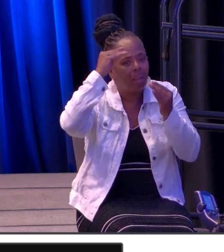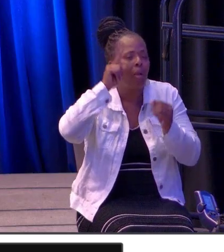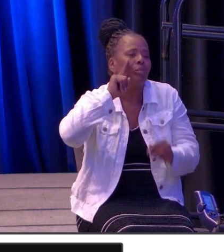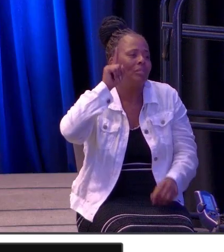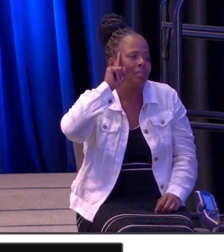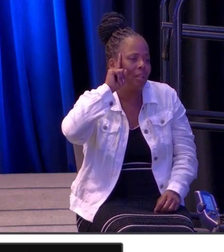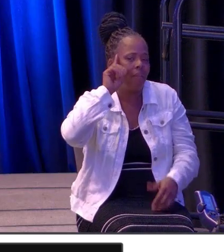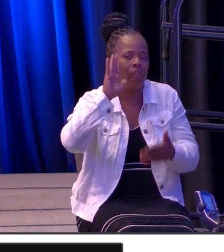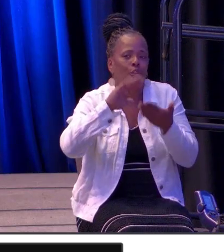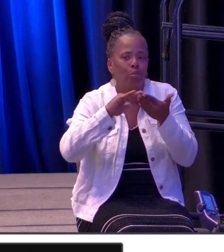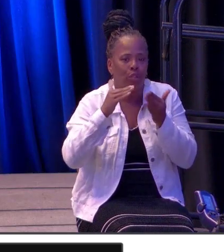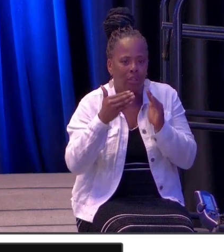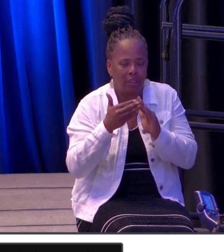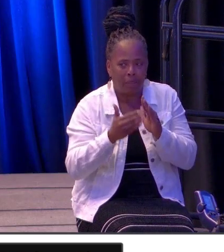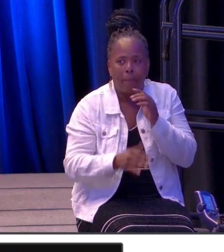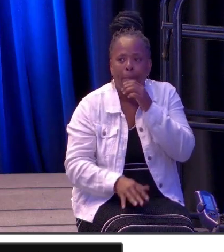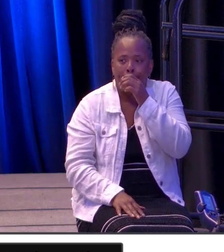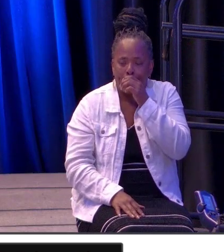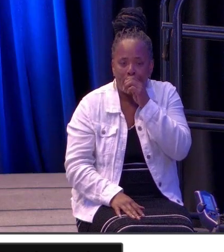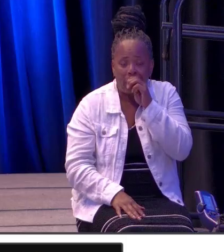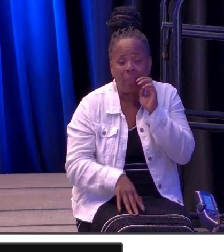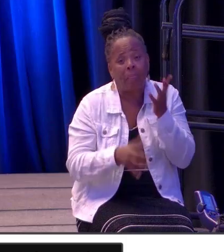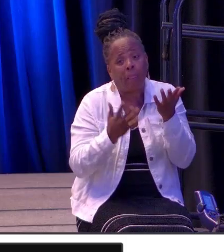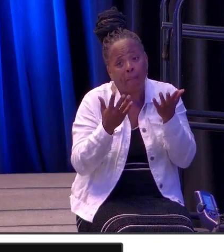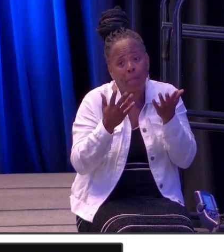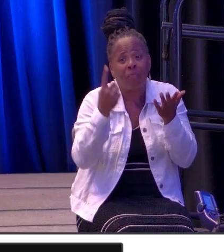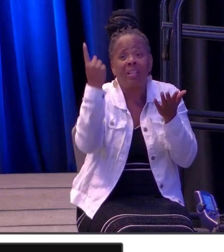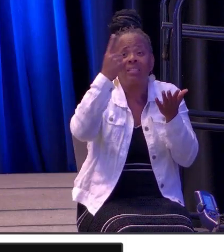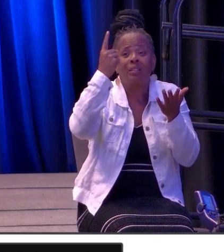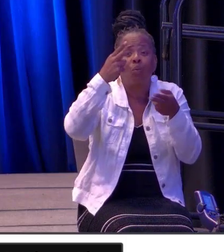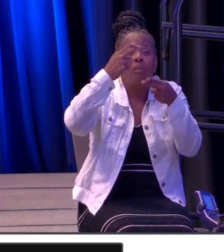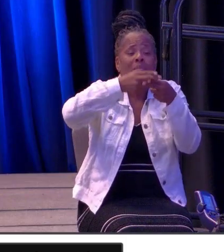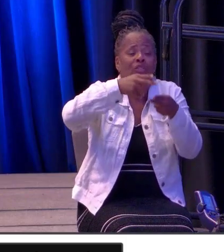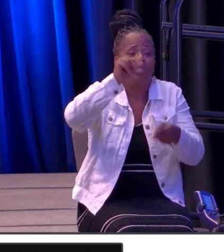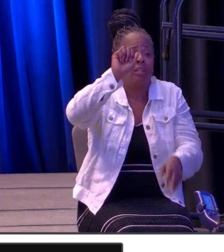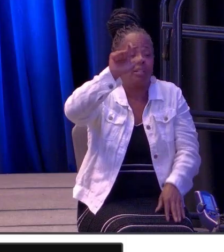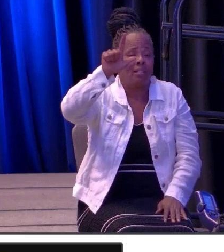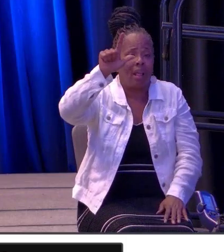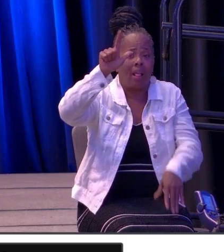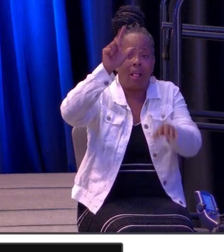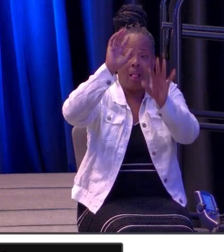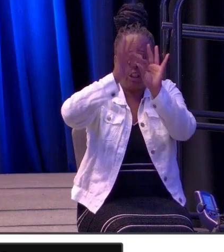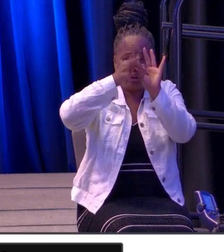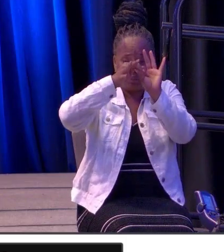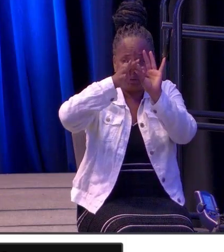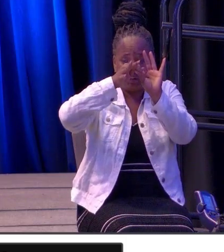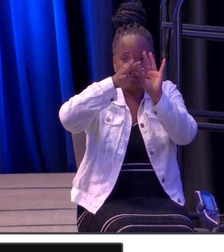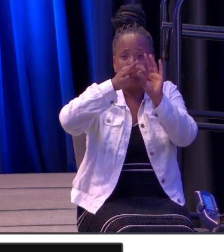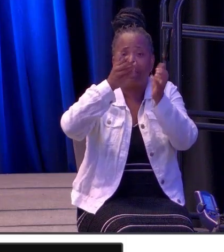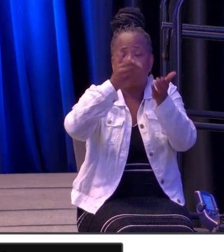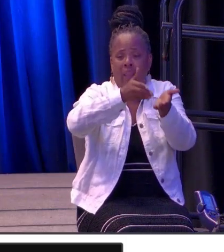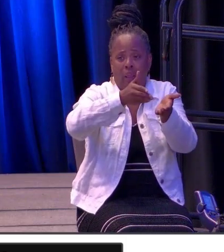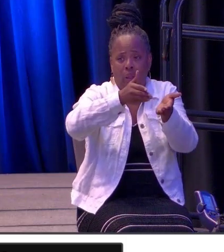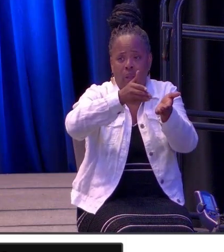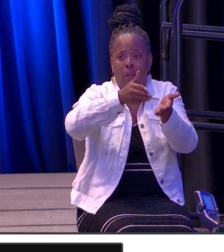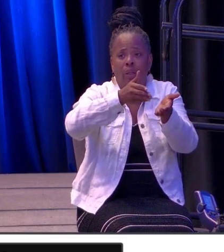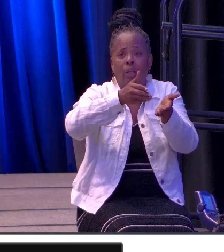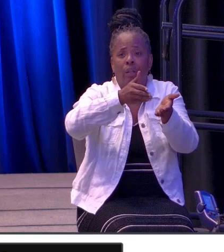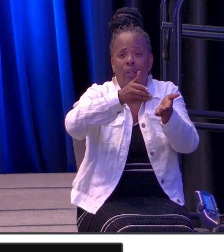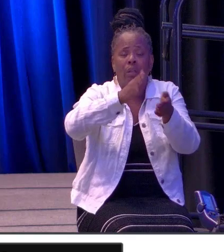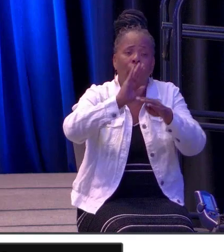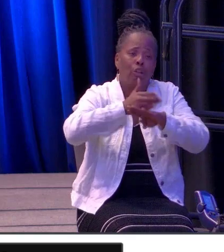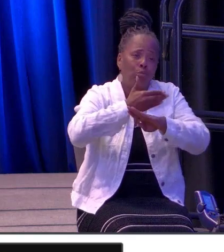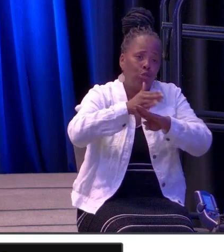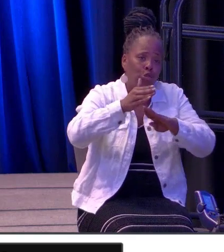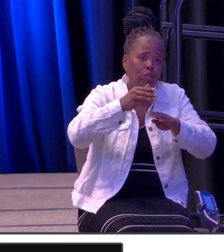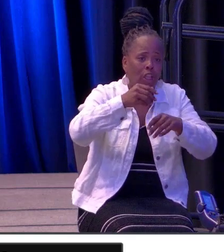and having, potentially someone mentioned an ASL interpreter when the music's playing